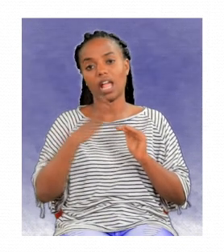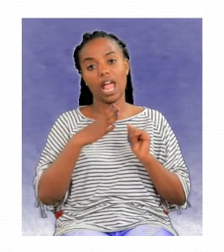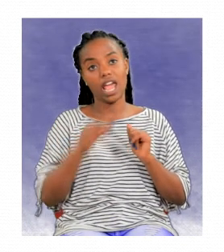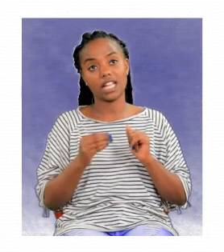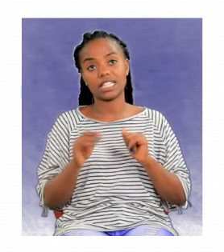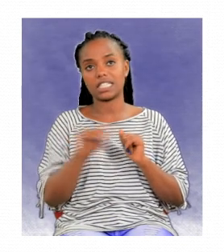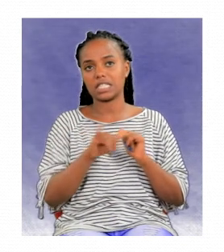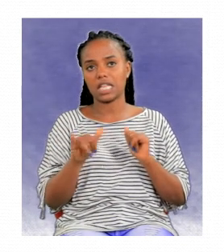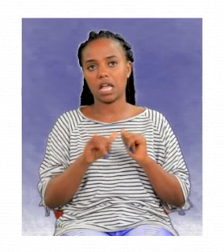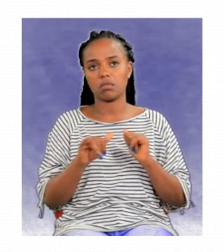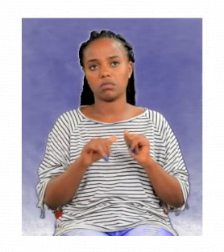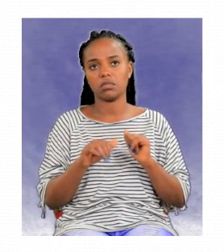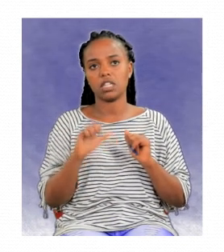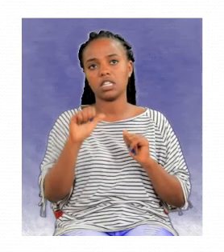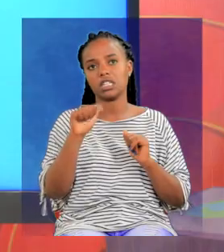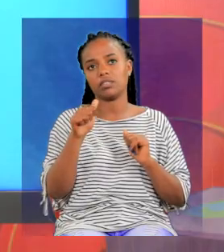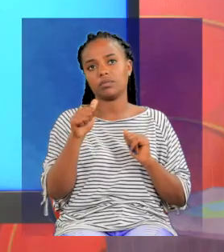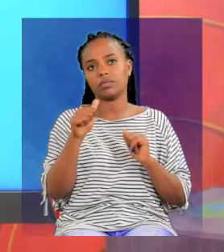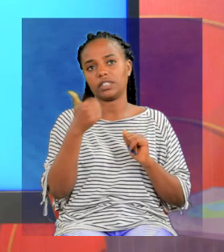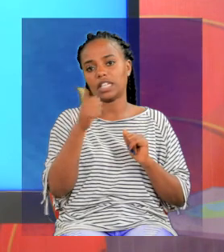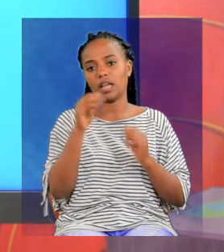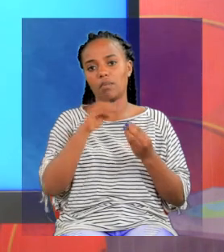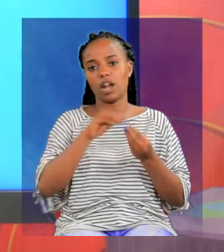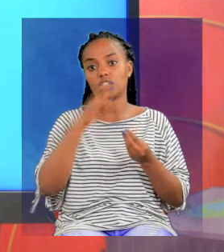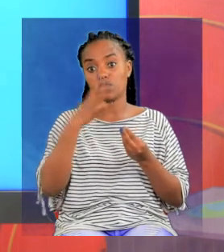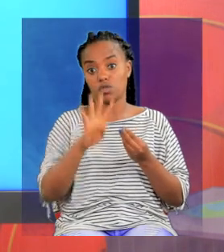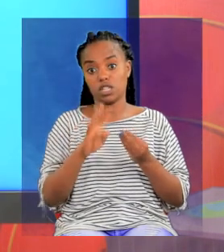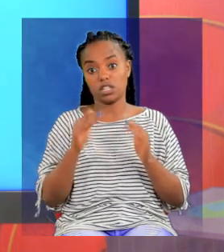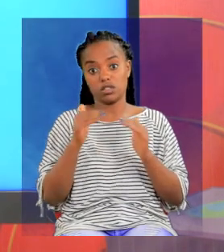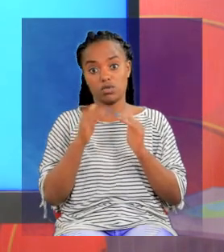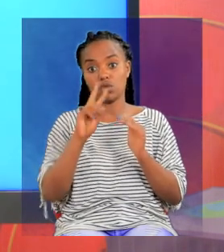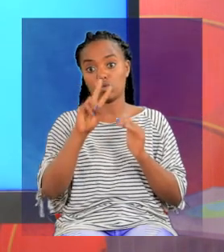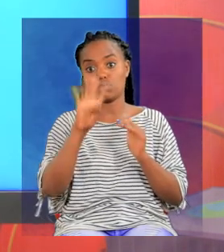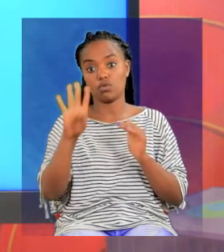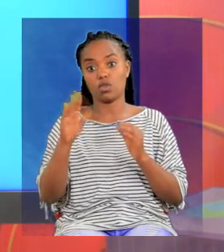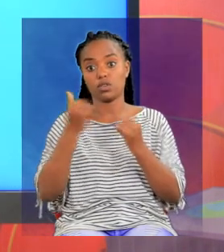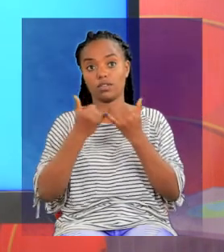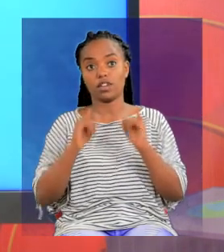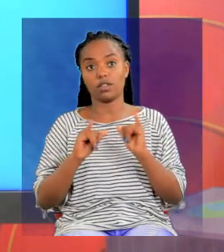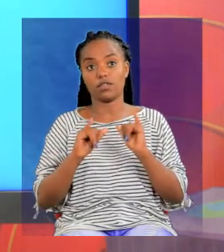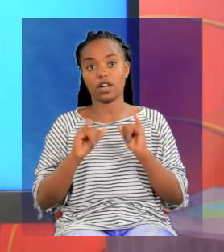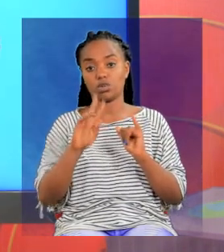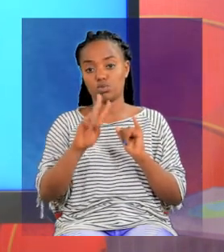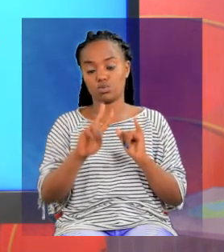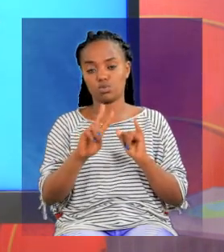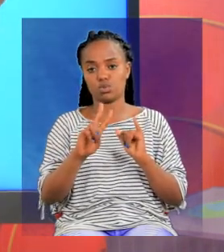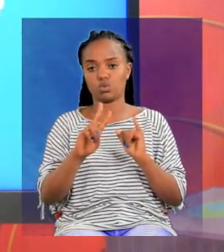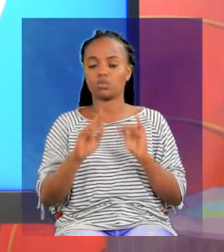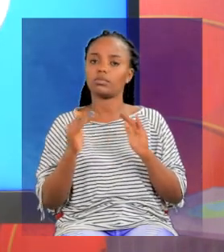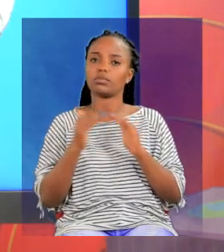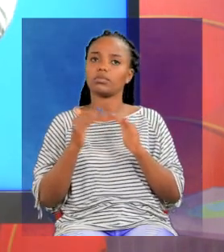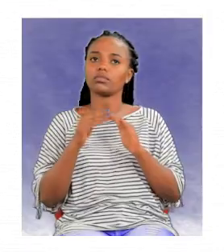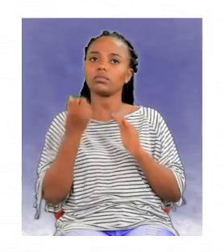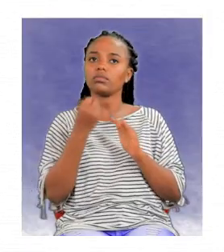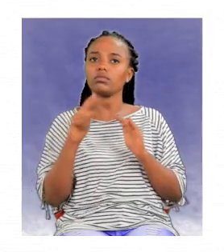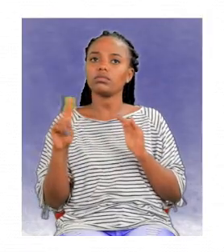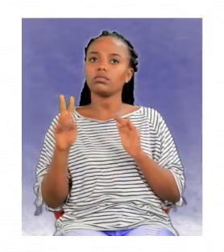And the same is for this one, 10 plus 14, 24, when divide 24 by 2, you'll have